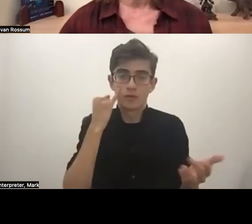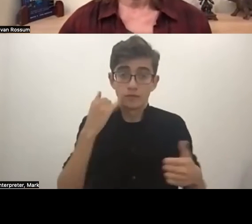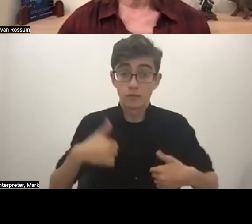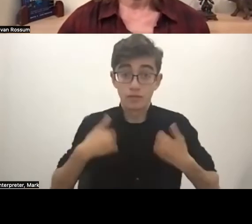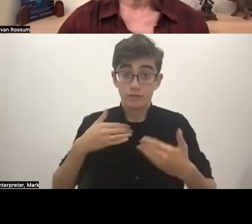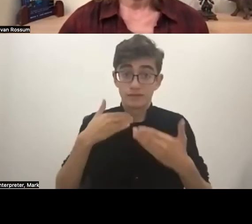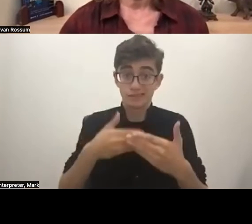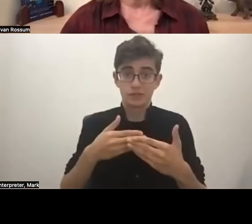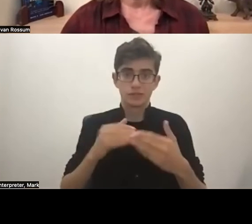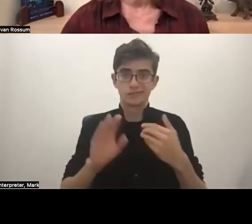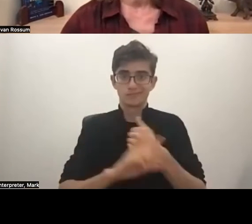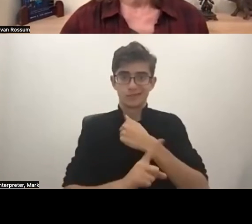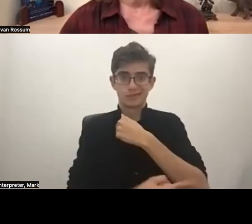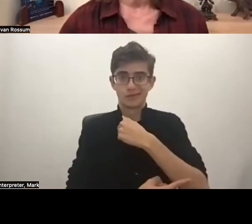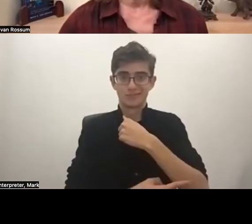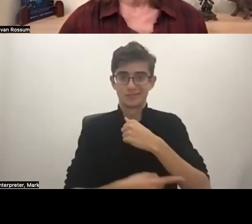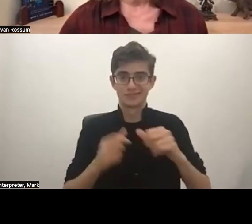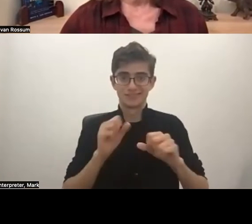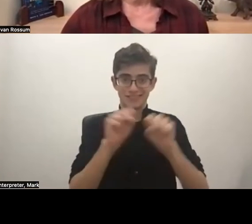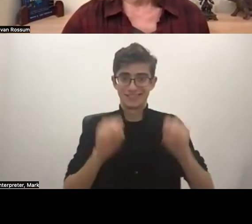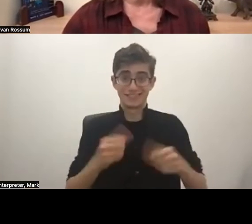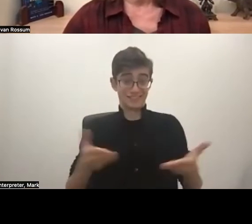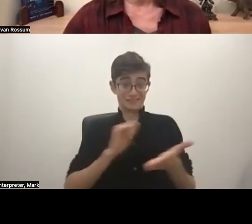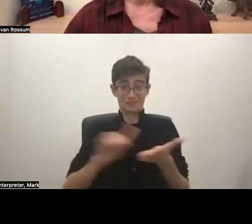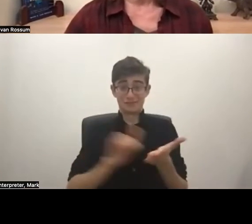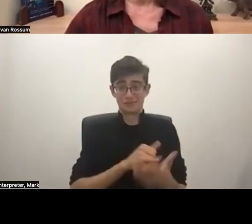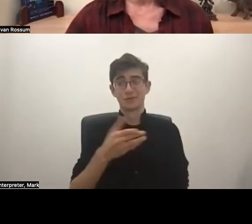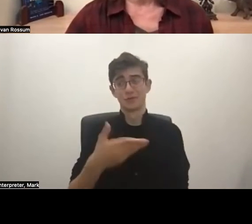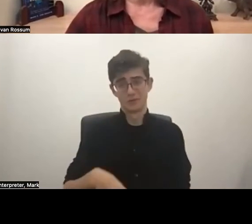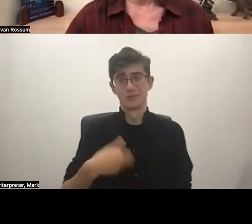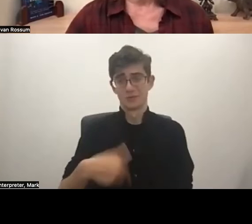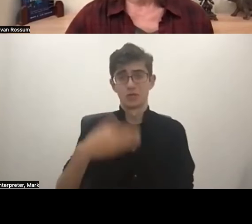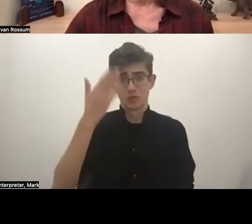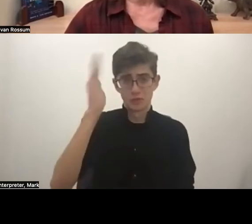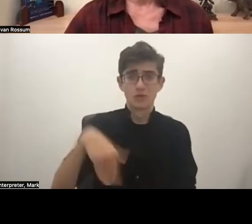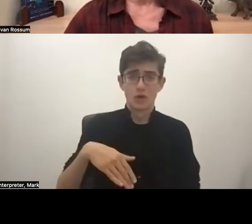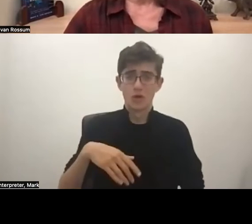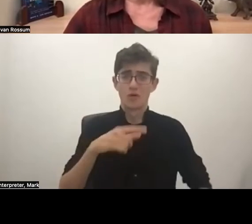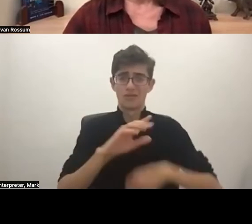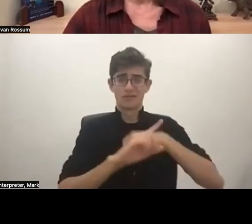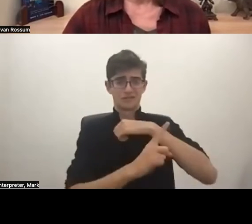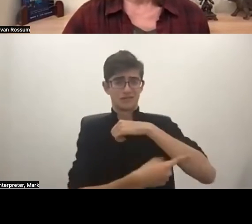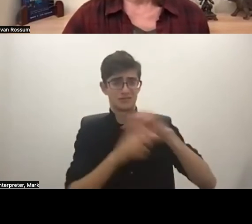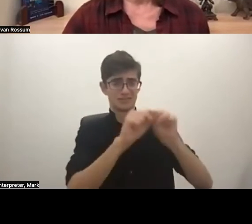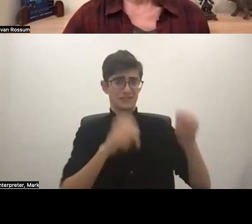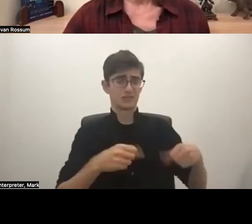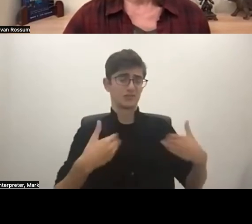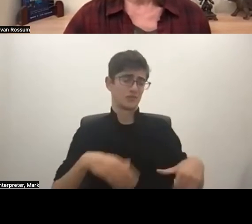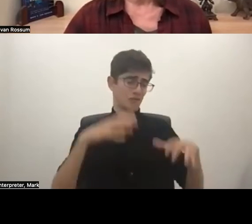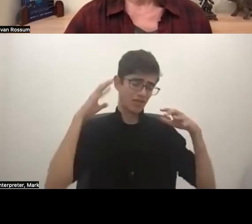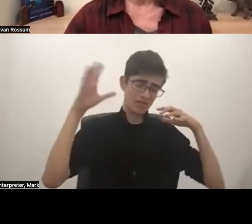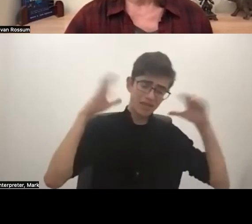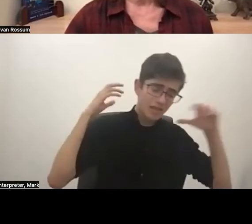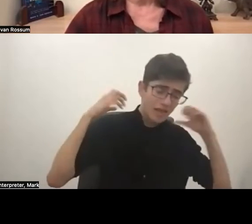transfer station here in New York City, you know what the kind of noise and odor burden that this kind of polluting